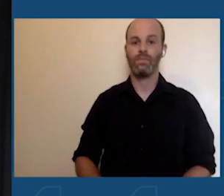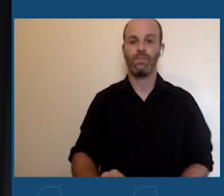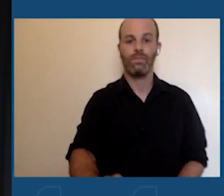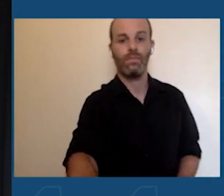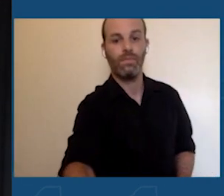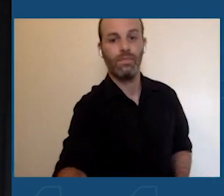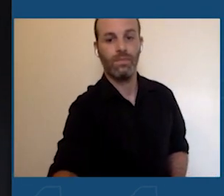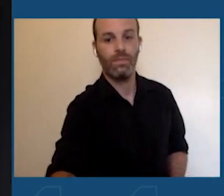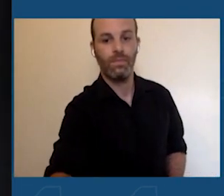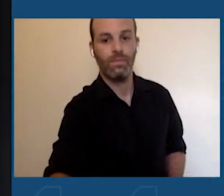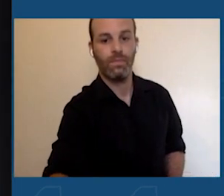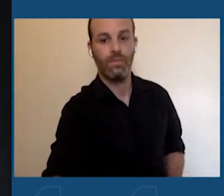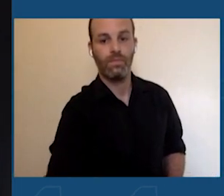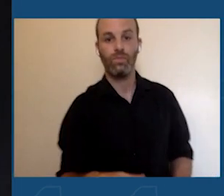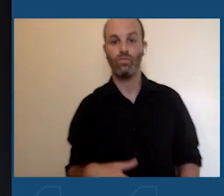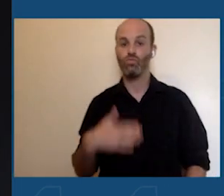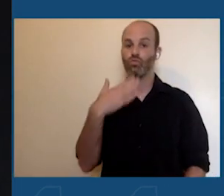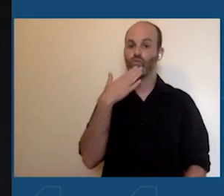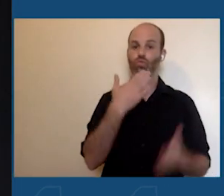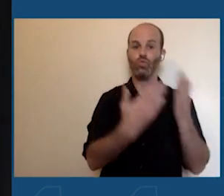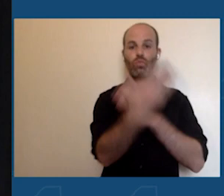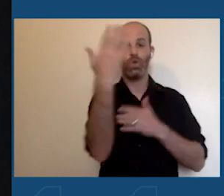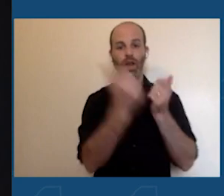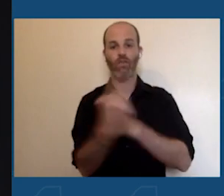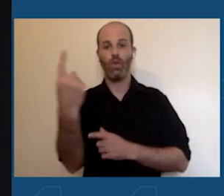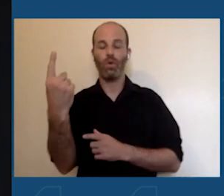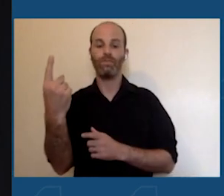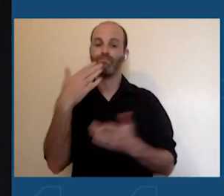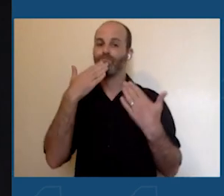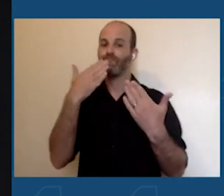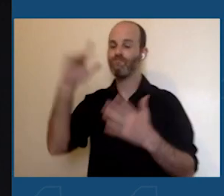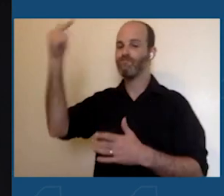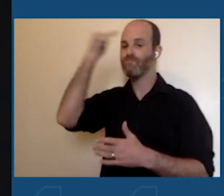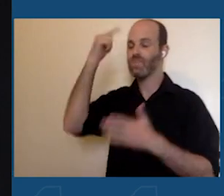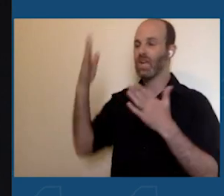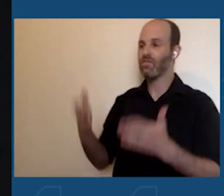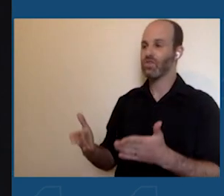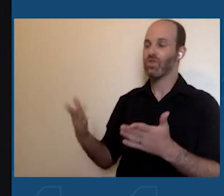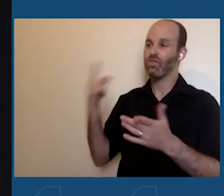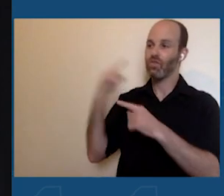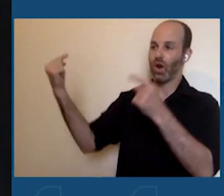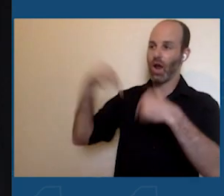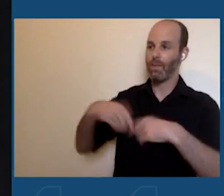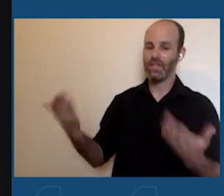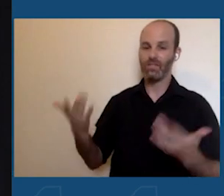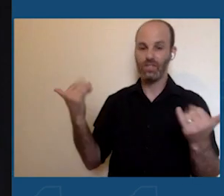Good morning, everybody. Thank you, Governor Hochul, for being here today. We very much appreciate it.